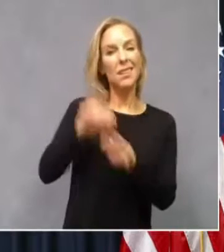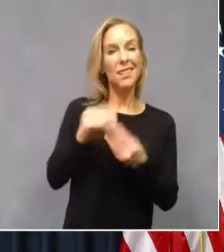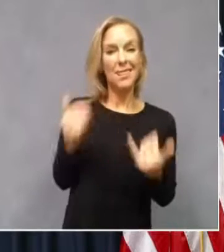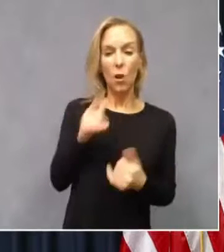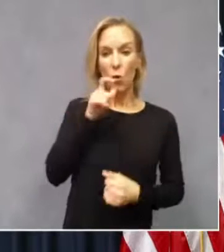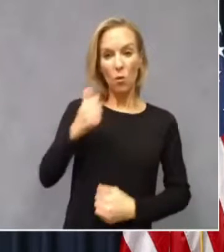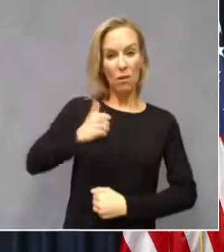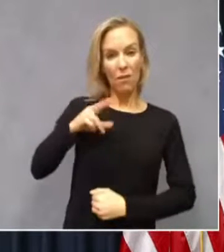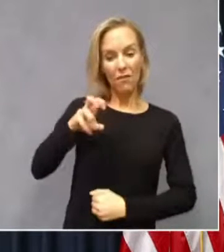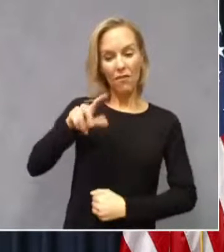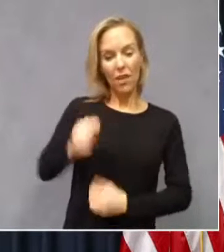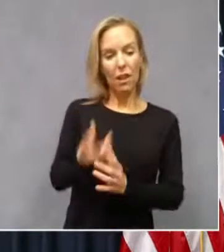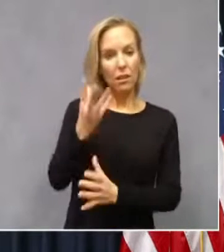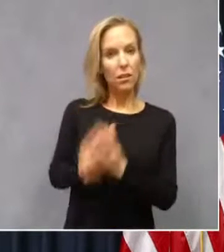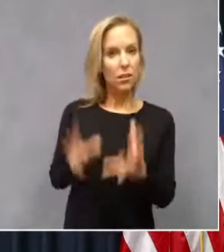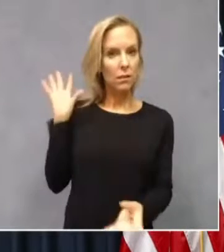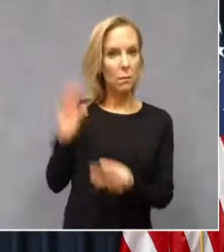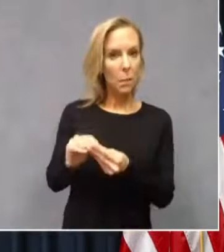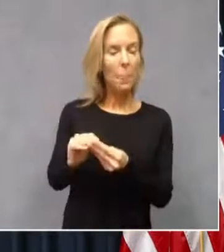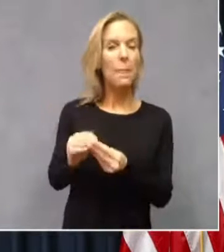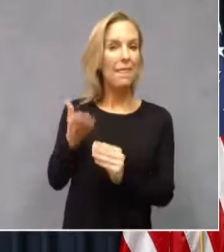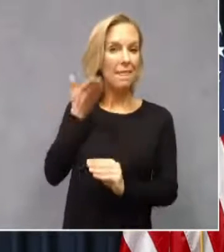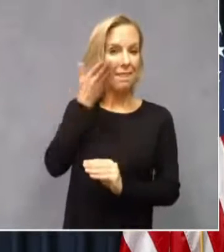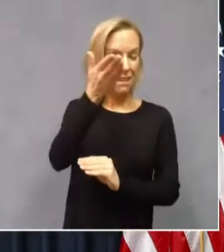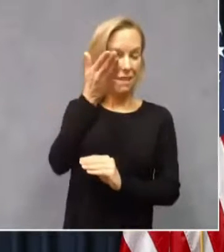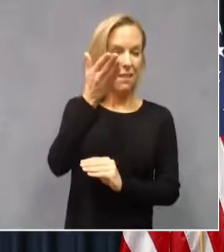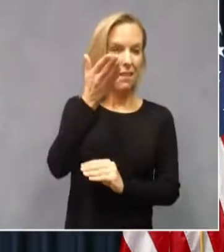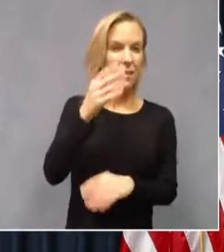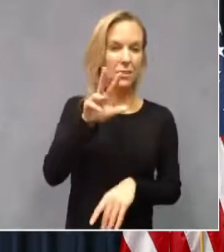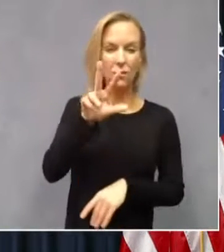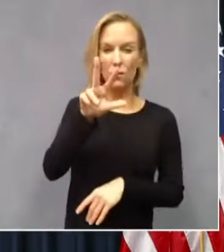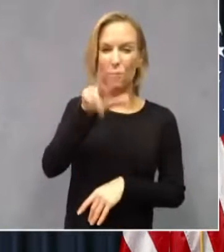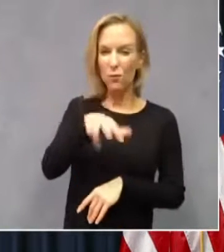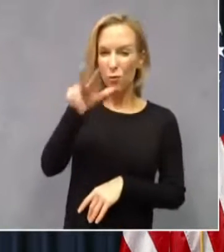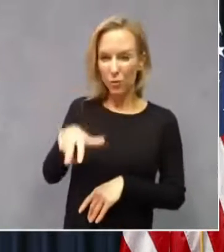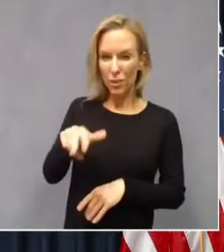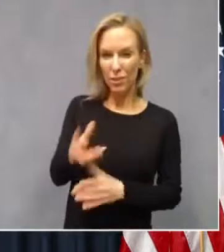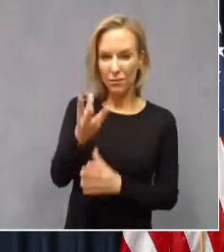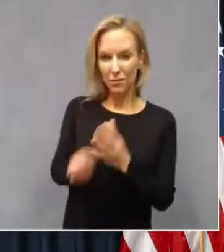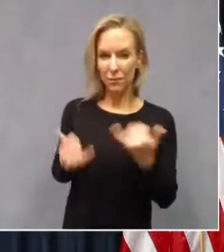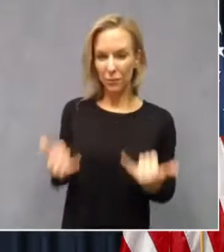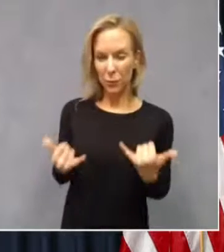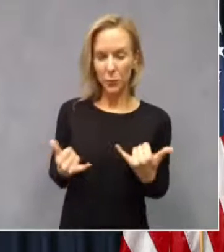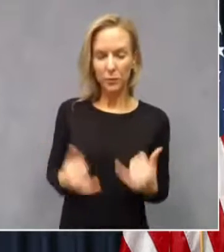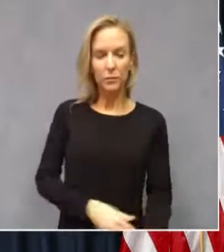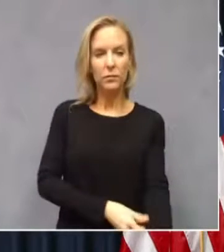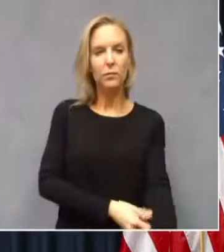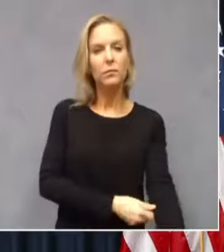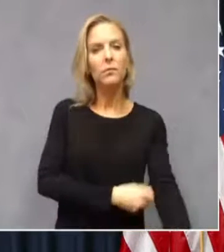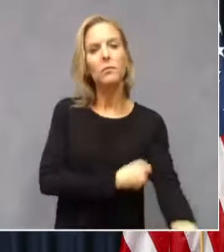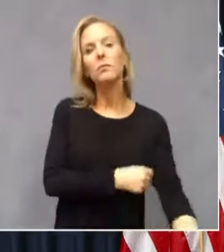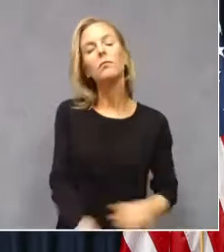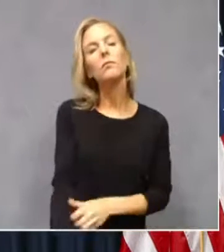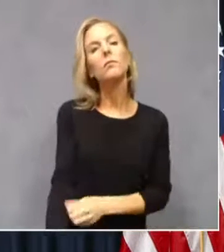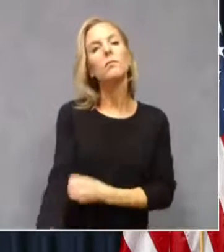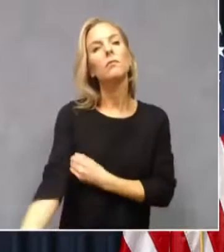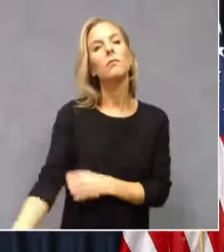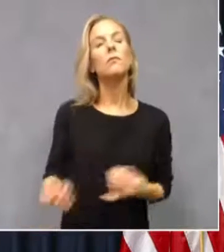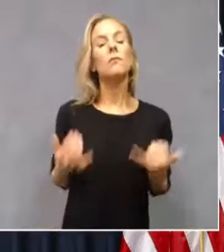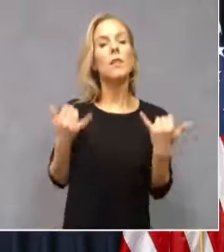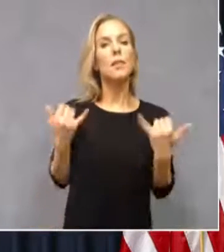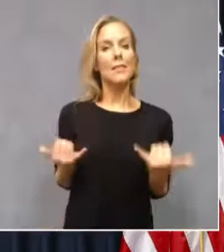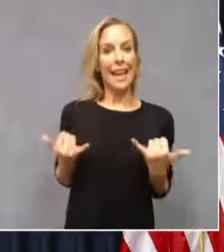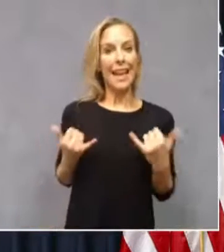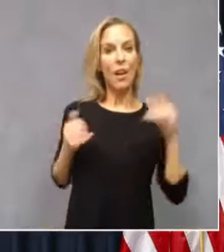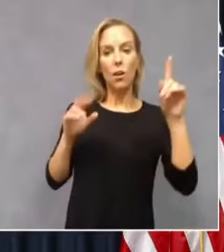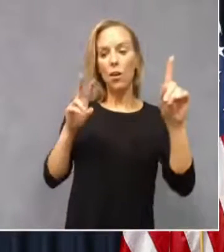lost in that center to 33. There are no active cases of COVID-19 in veterans in